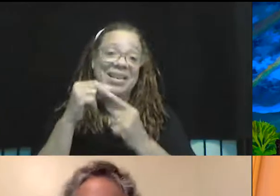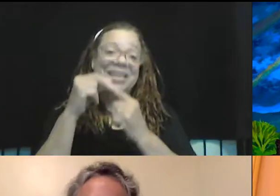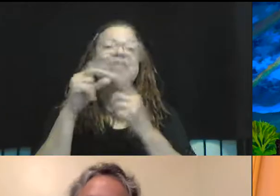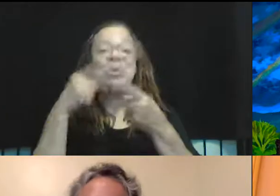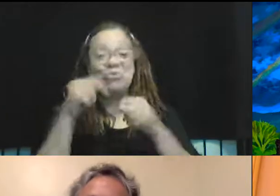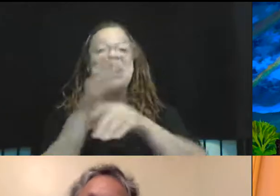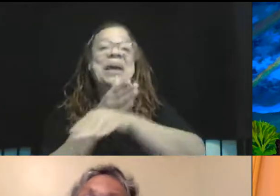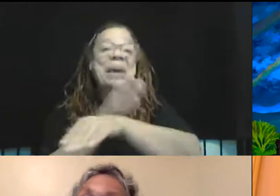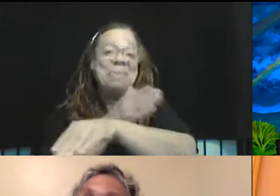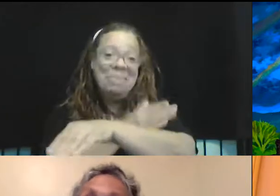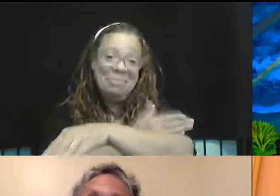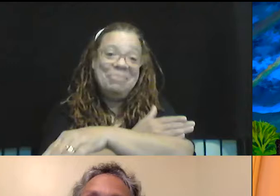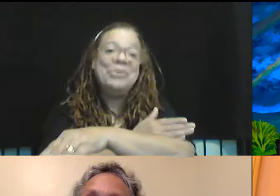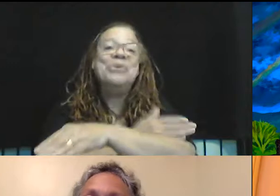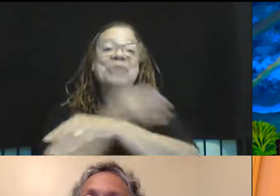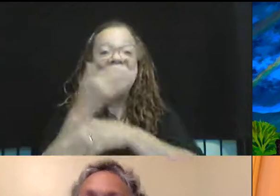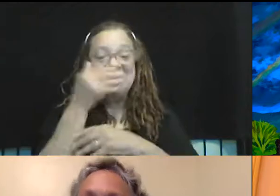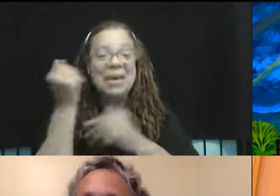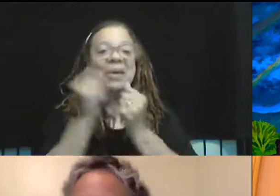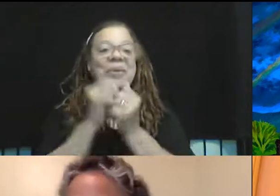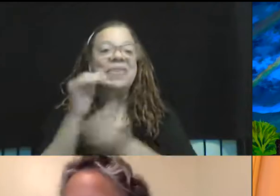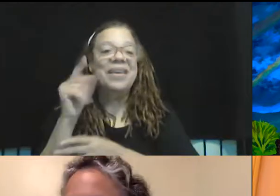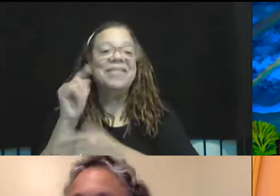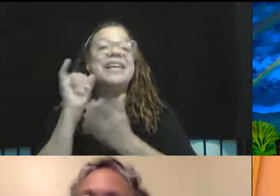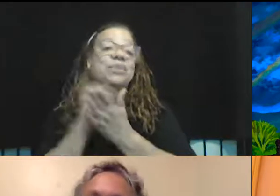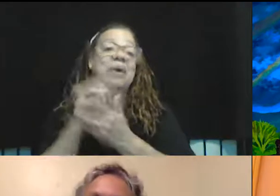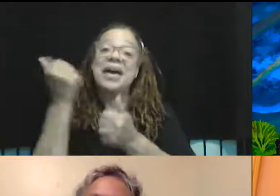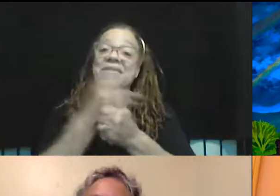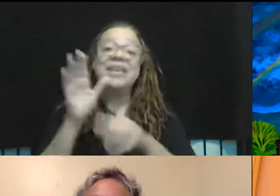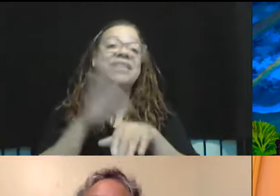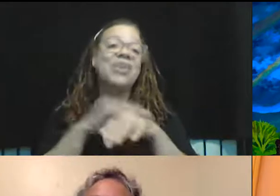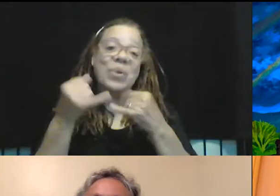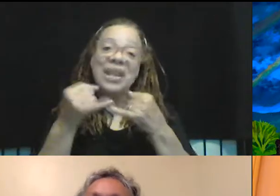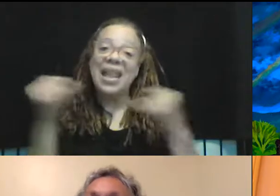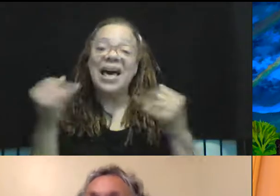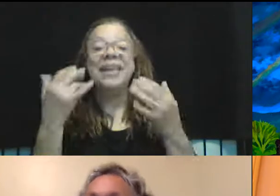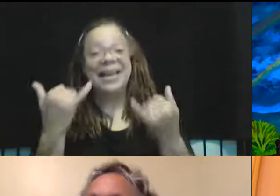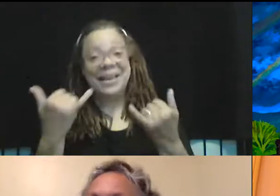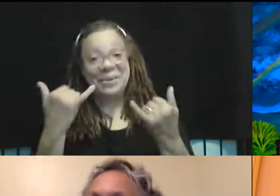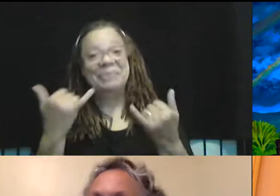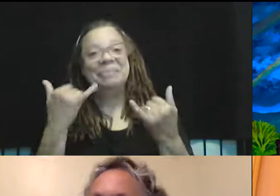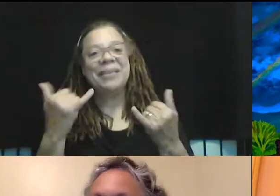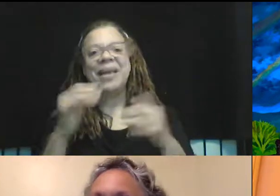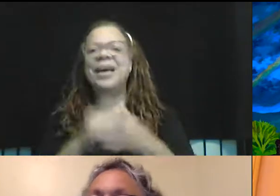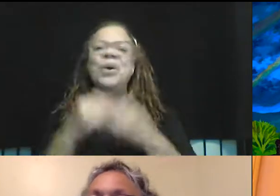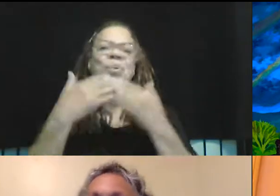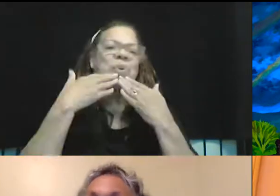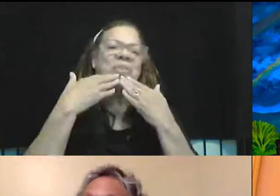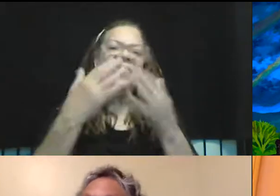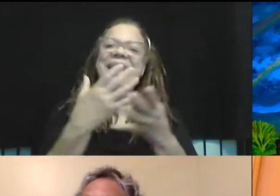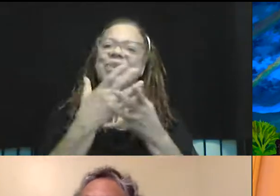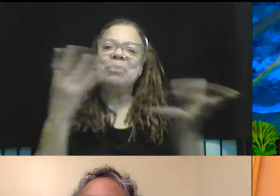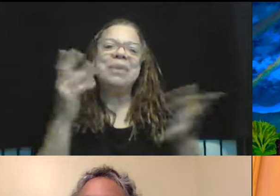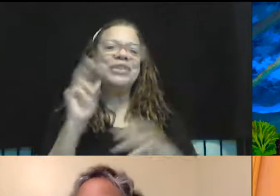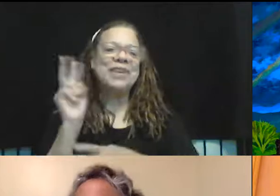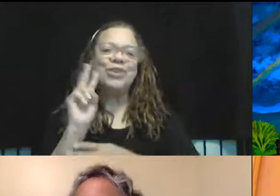it. That's why all of our things are online now. But, Yeah, that's great. well, thank you so much, Victoria. We've really enjoyed